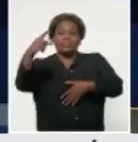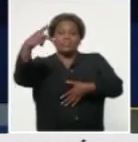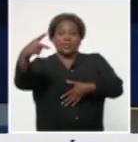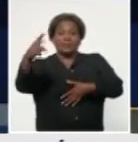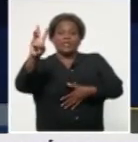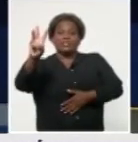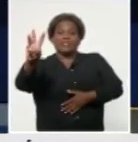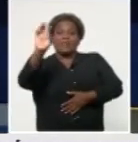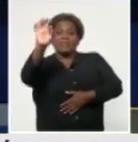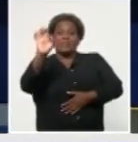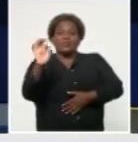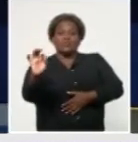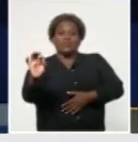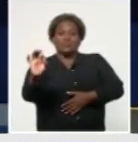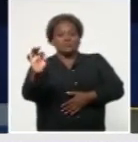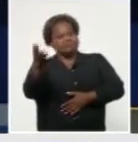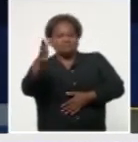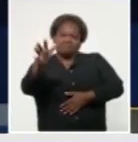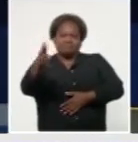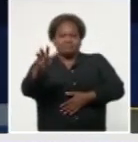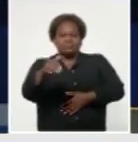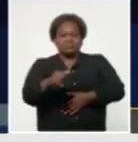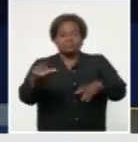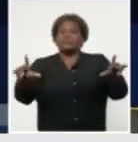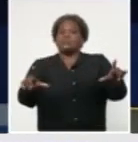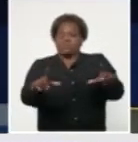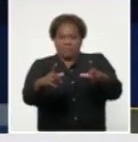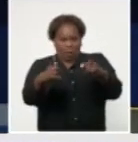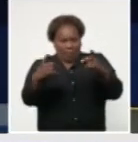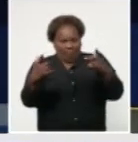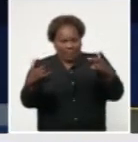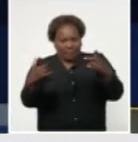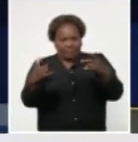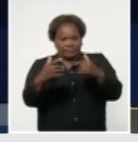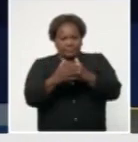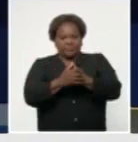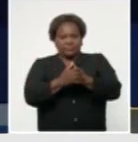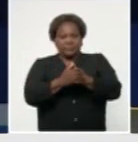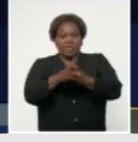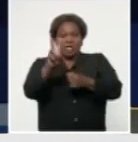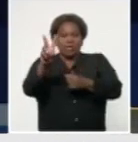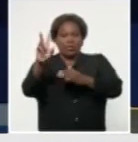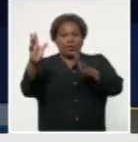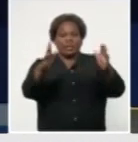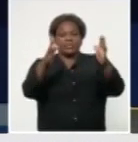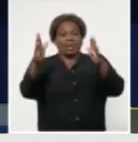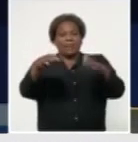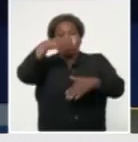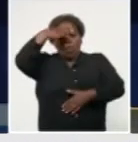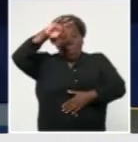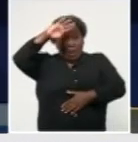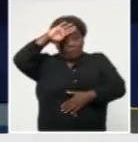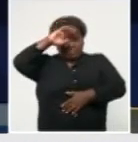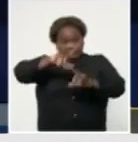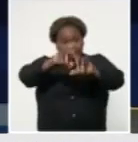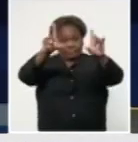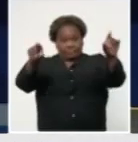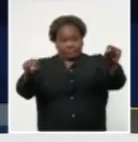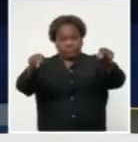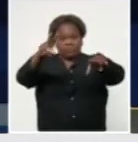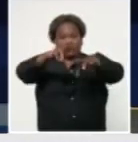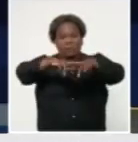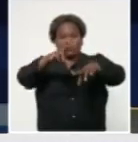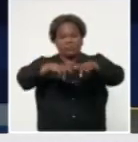study that has been conducted in all its communities, the communities that might be affected by